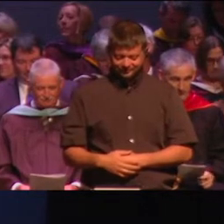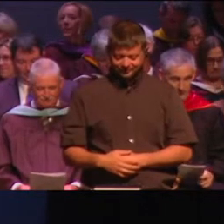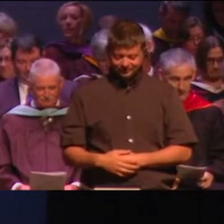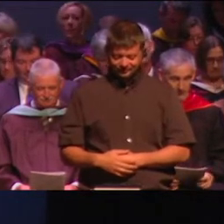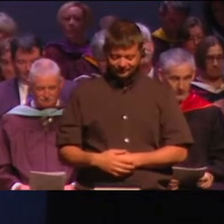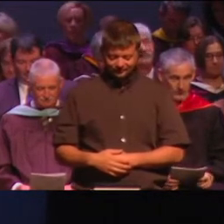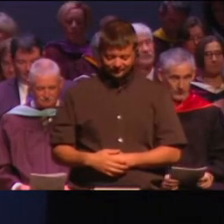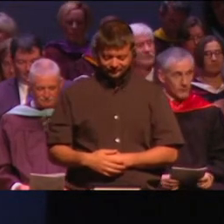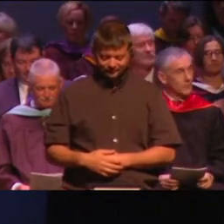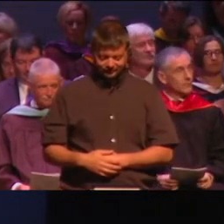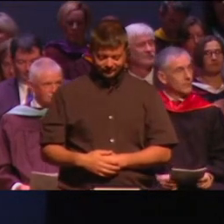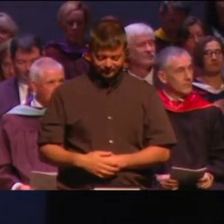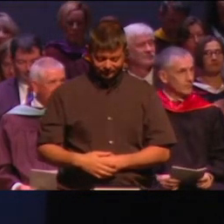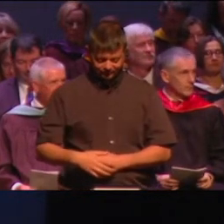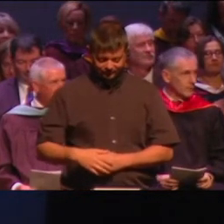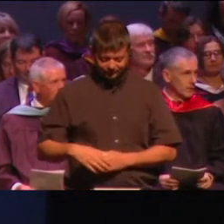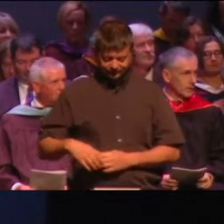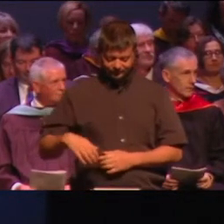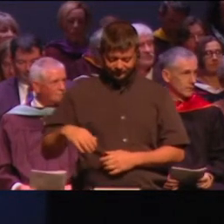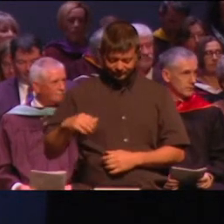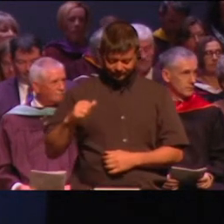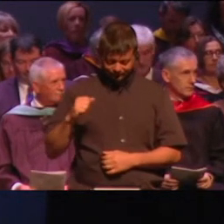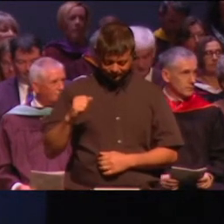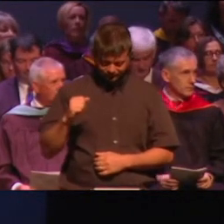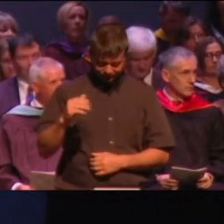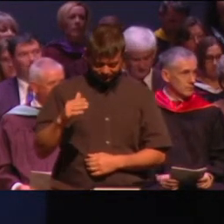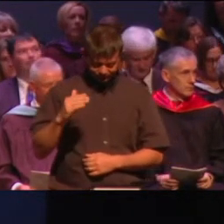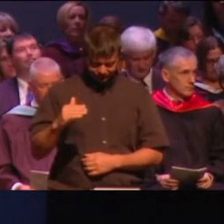Arion Dane Bollinger.